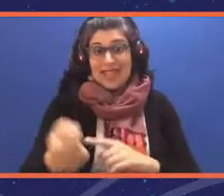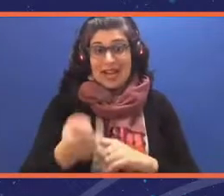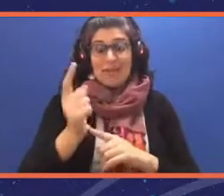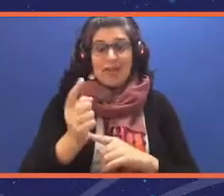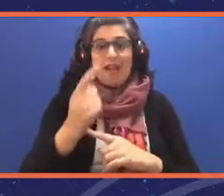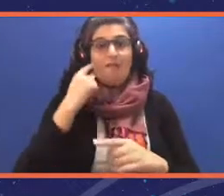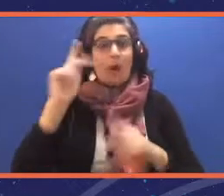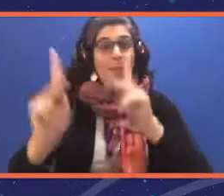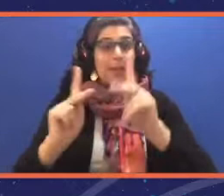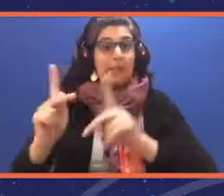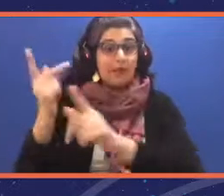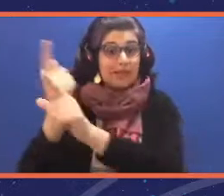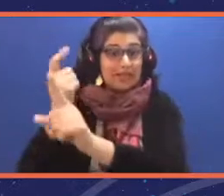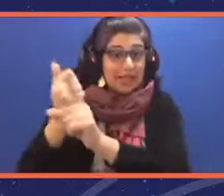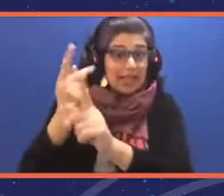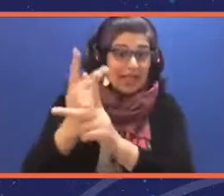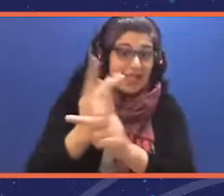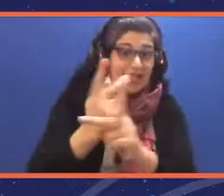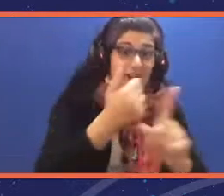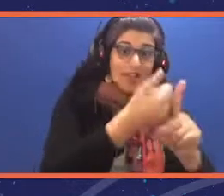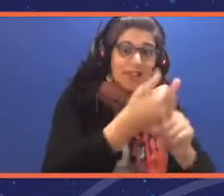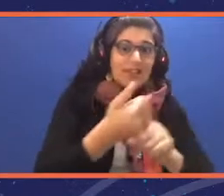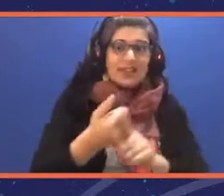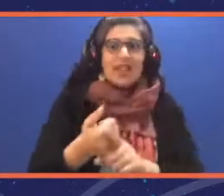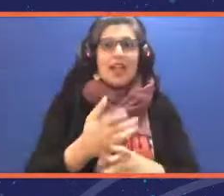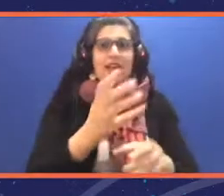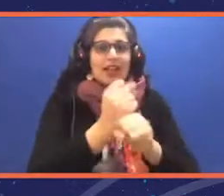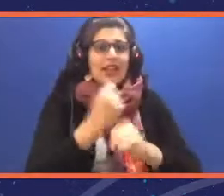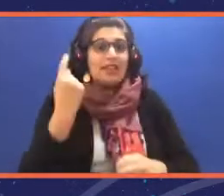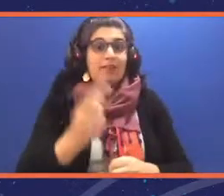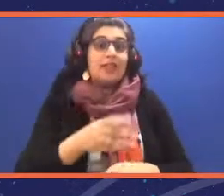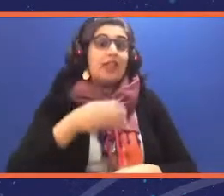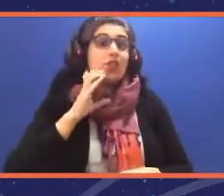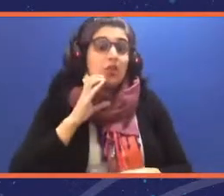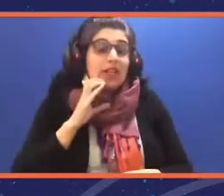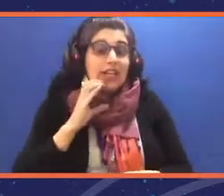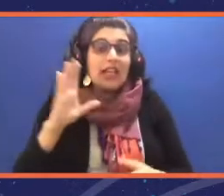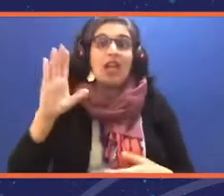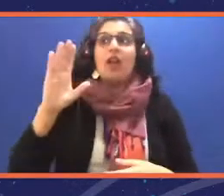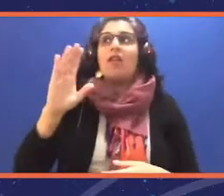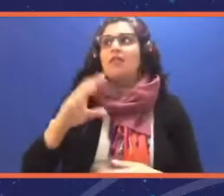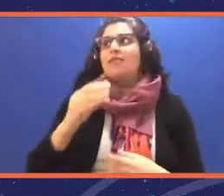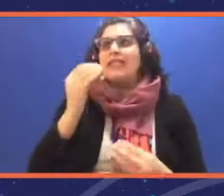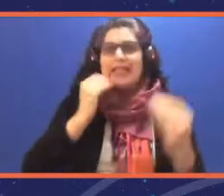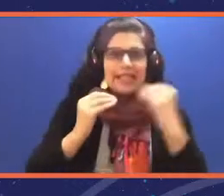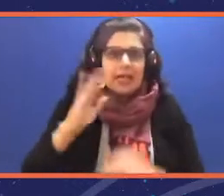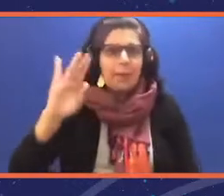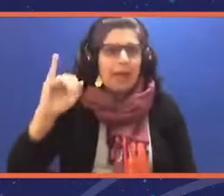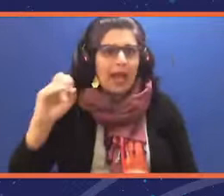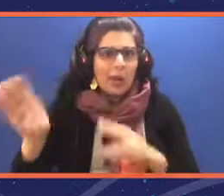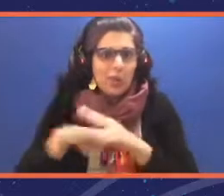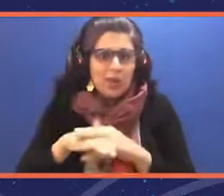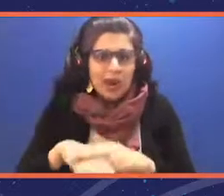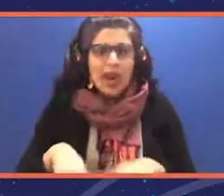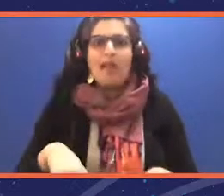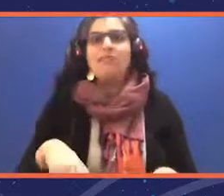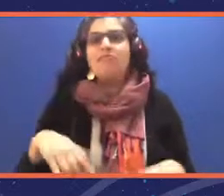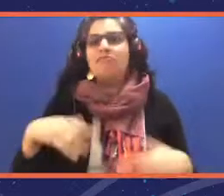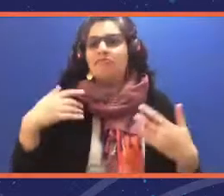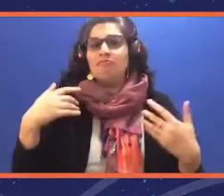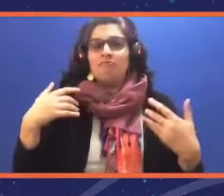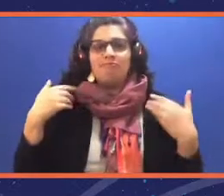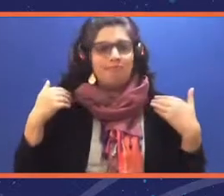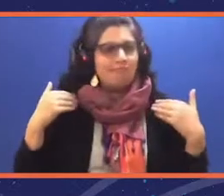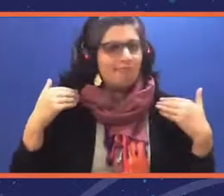of yourself, grab something to drink, a snack, take a bio break, whatever you need, and feel free to enjoy